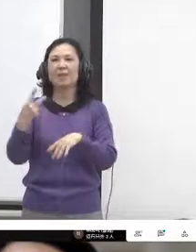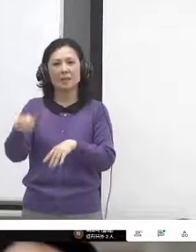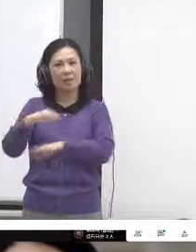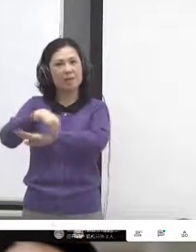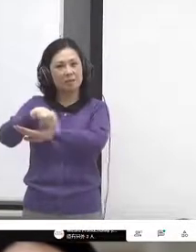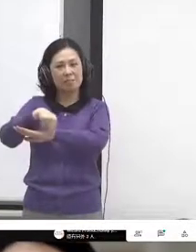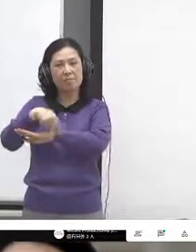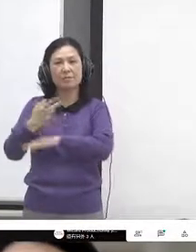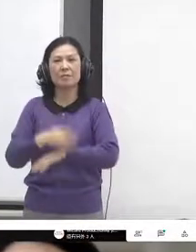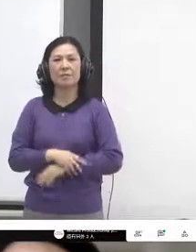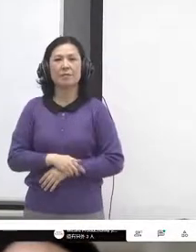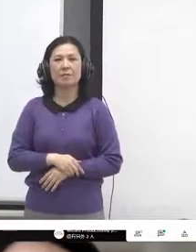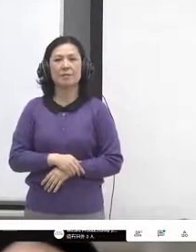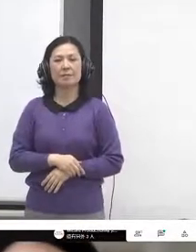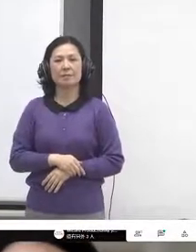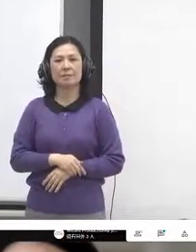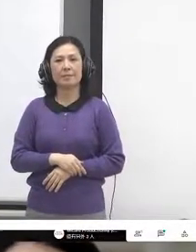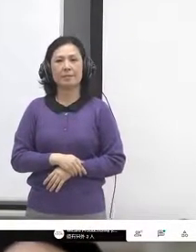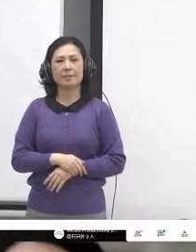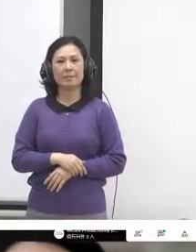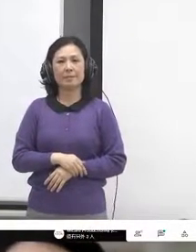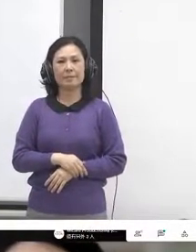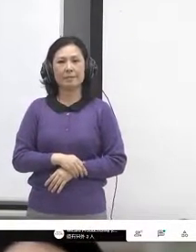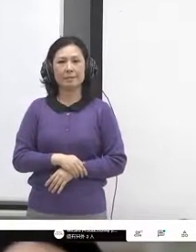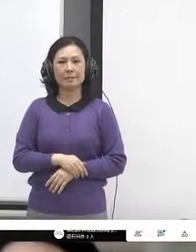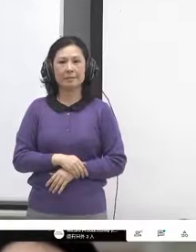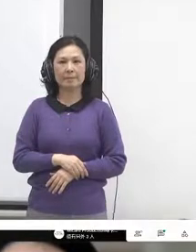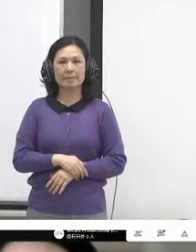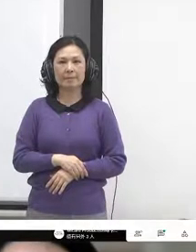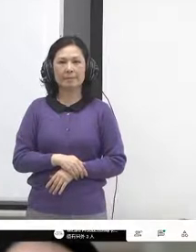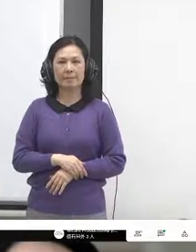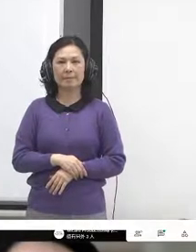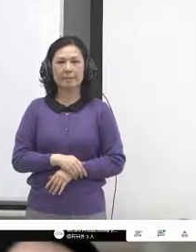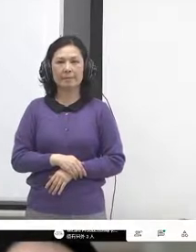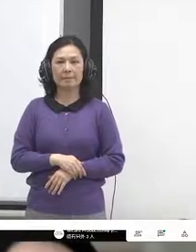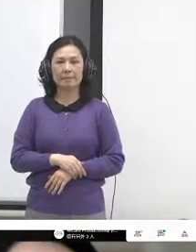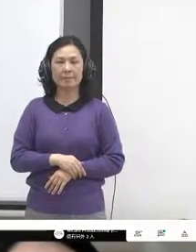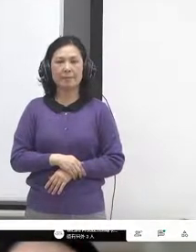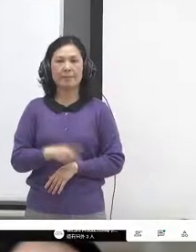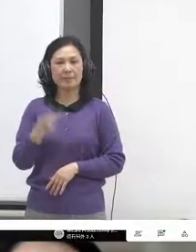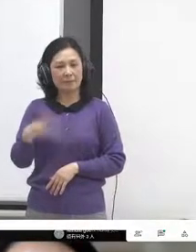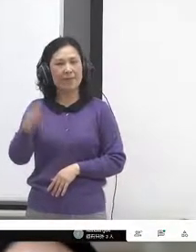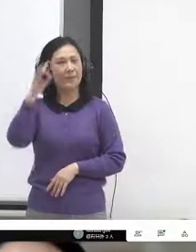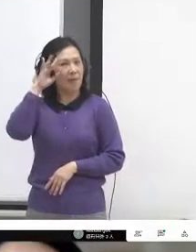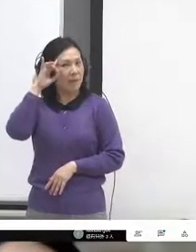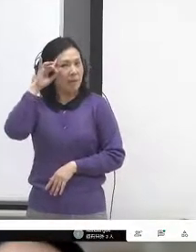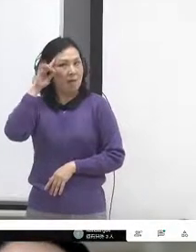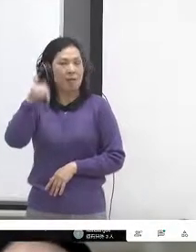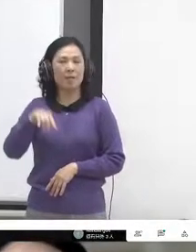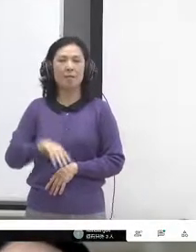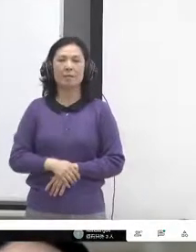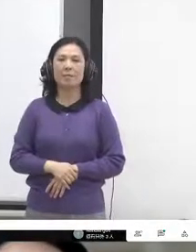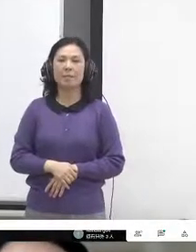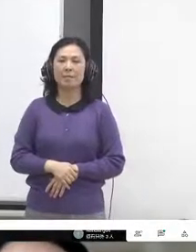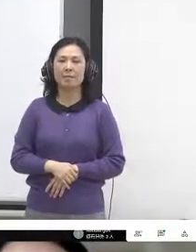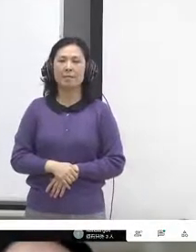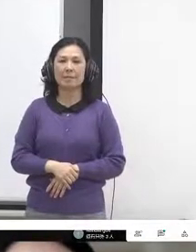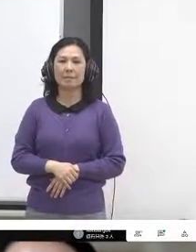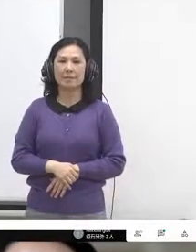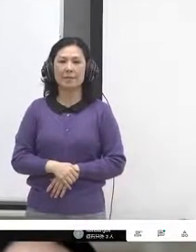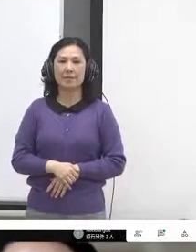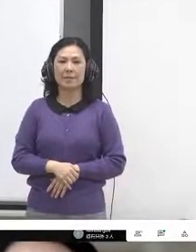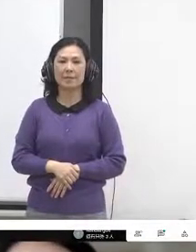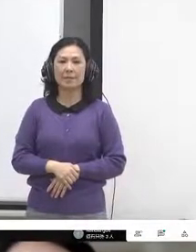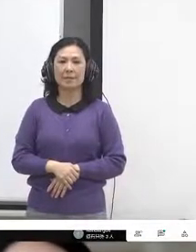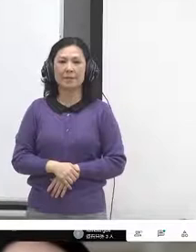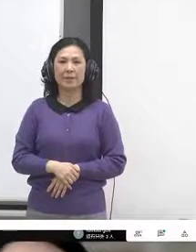develop the hosters project. Is before the previous session is about the